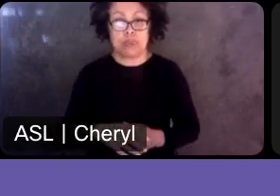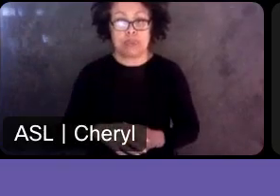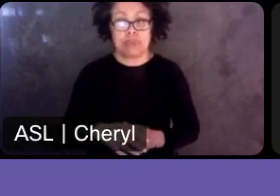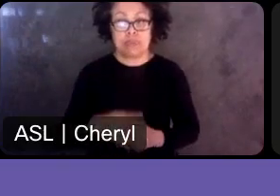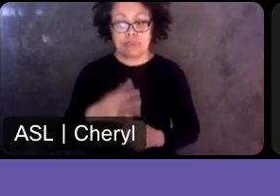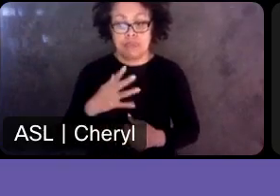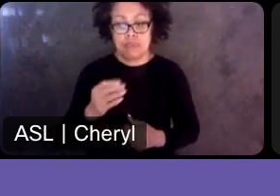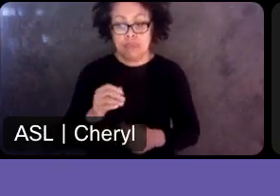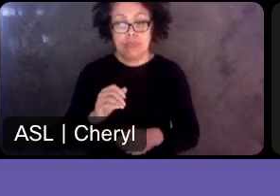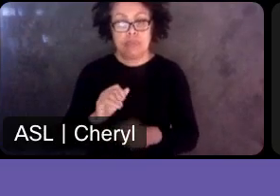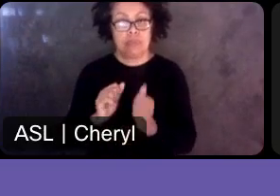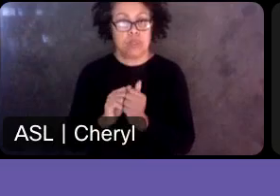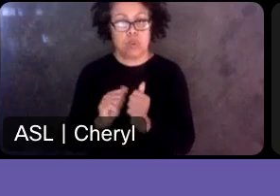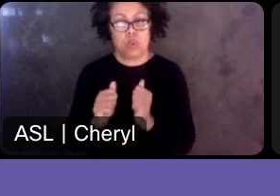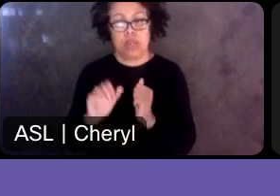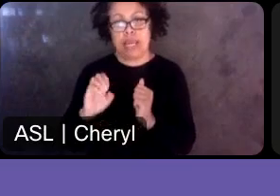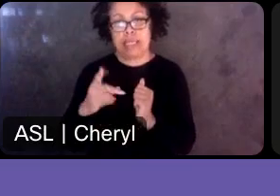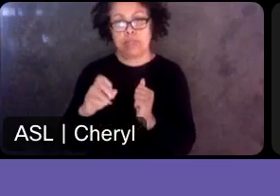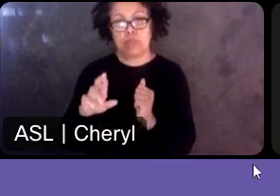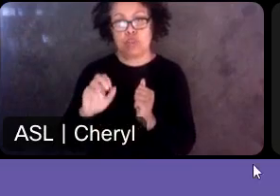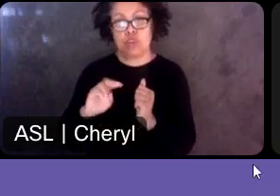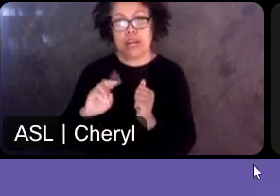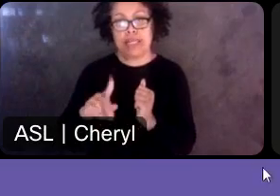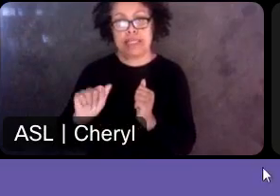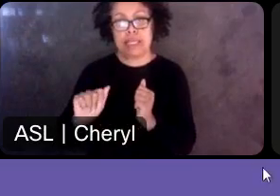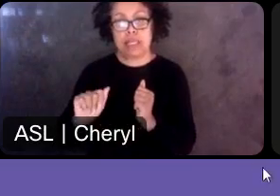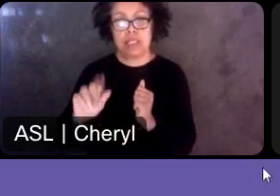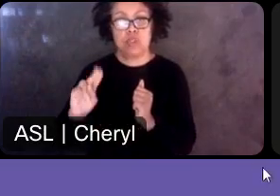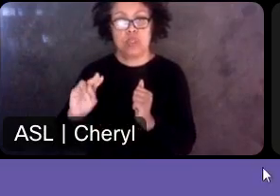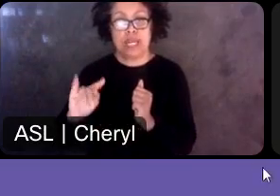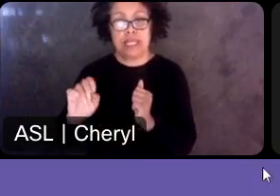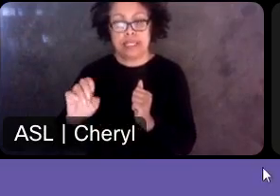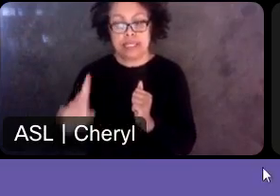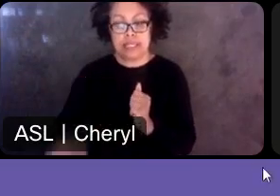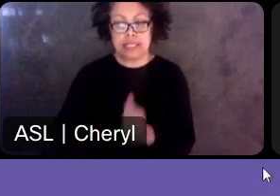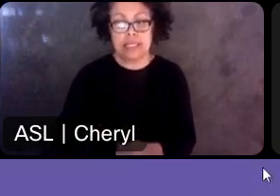with Esperanza United. Just one moment.